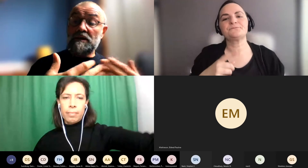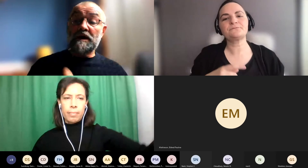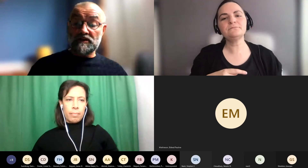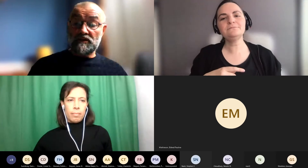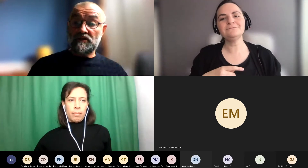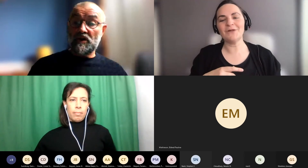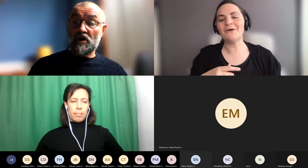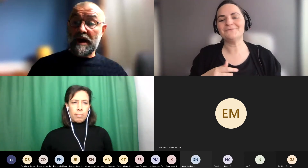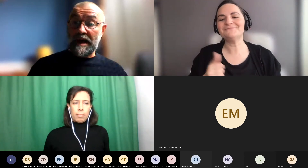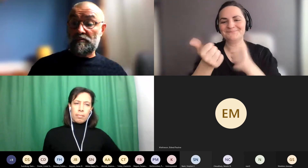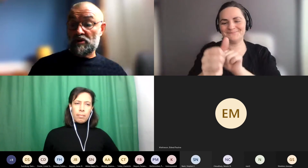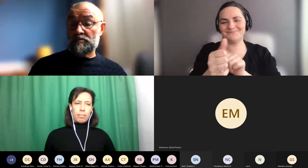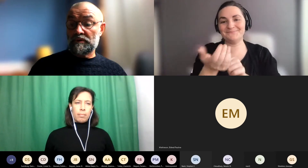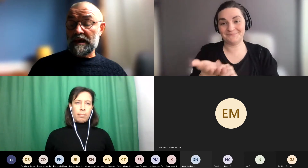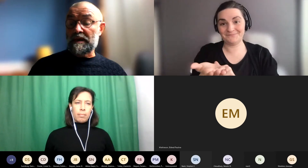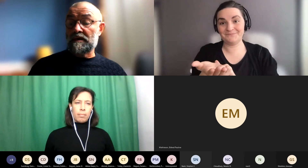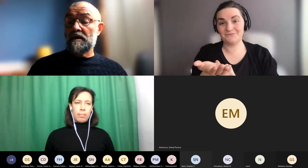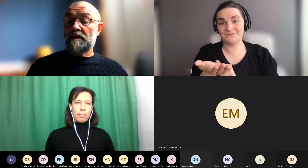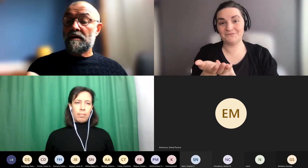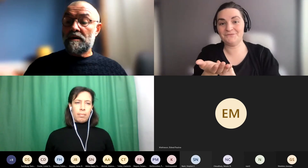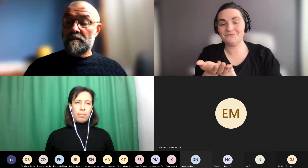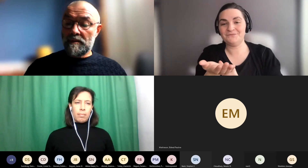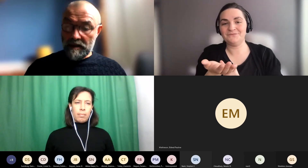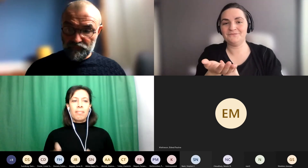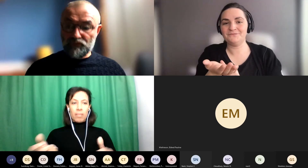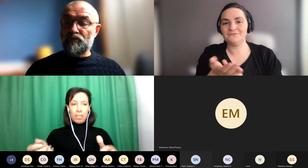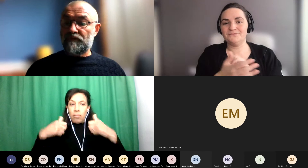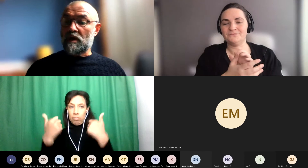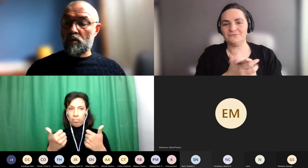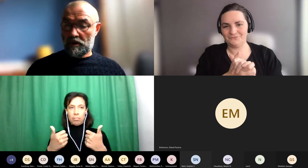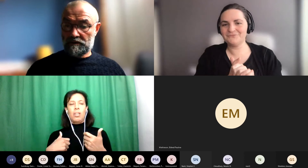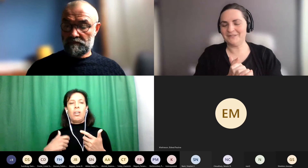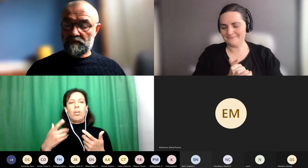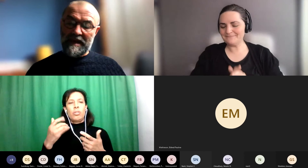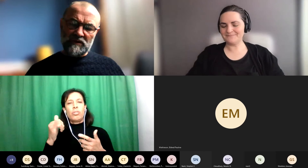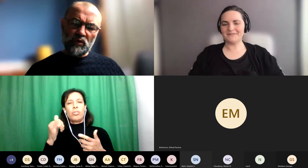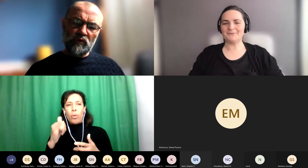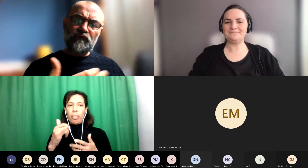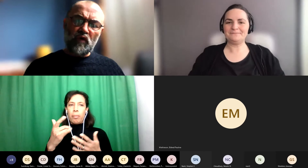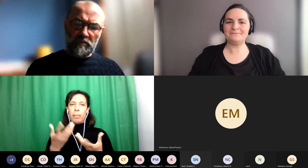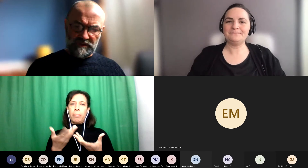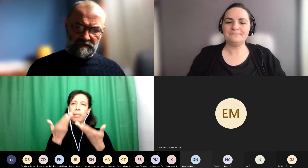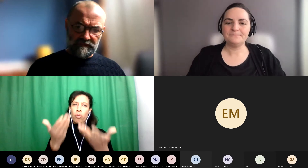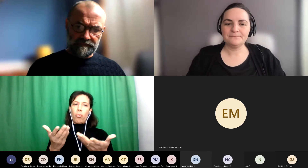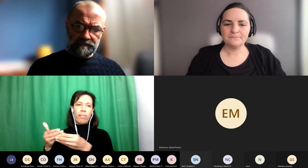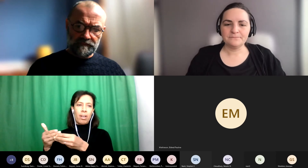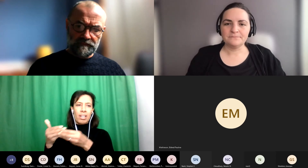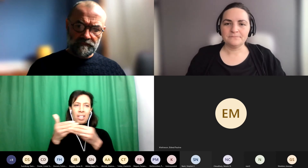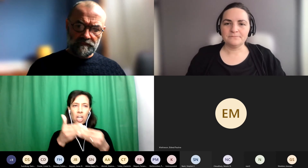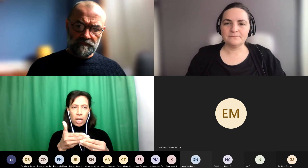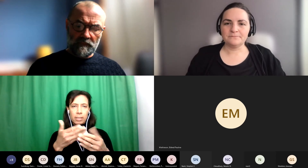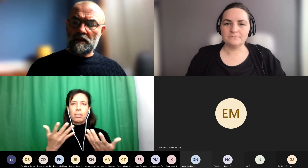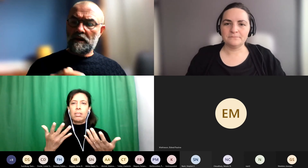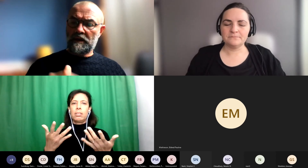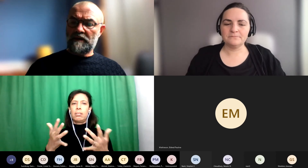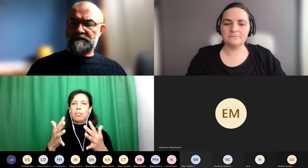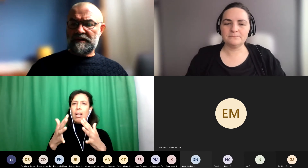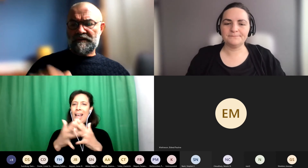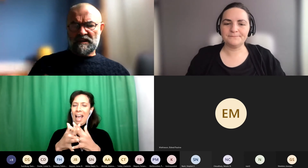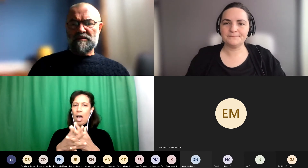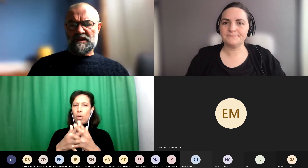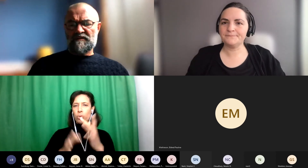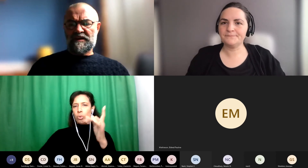provide guidance on how the pupil can improve their work. That's all formative.